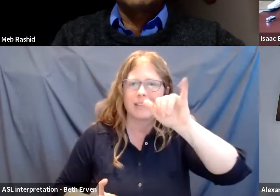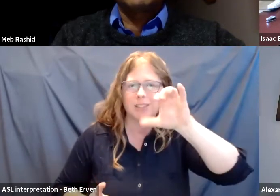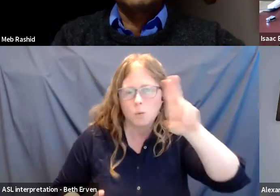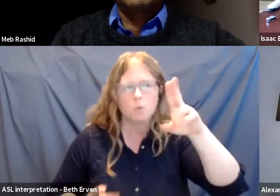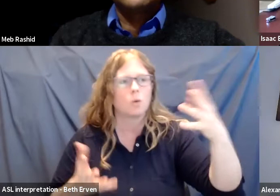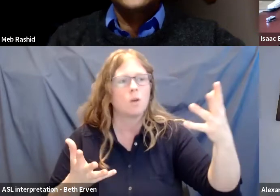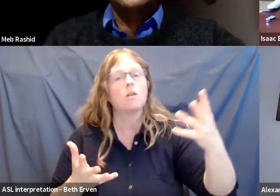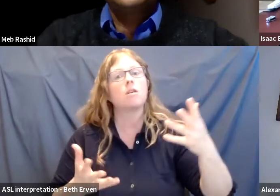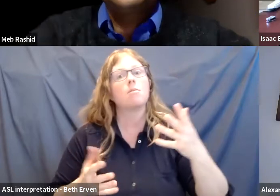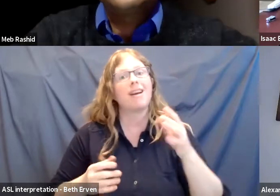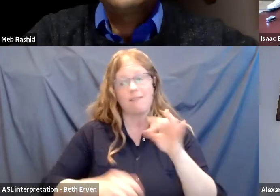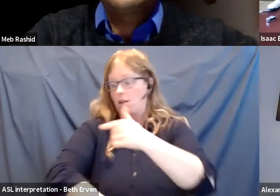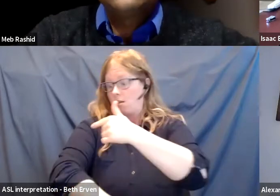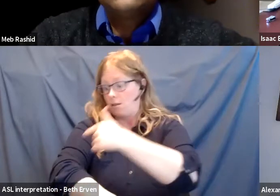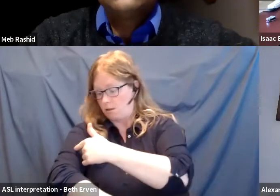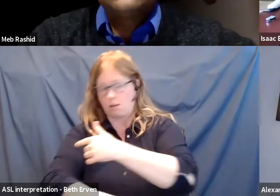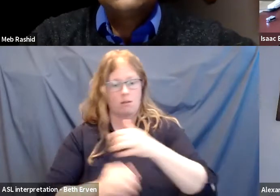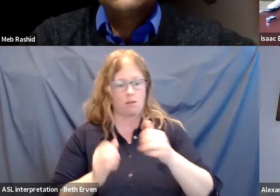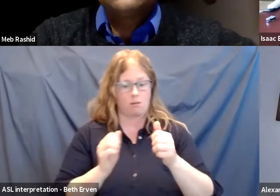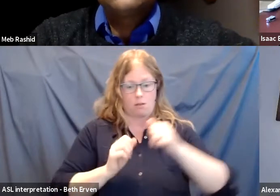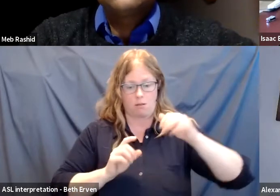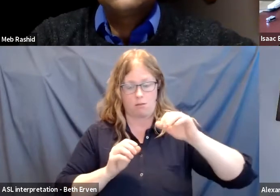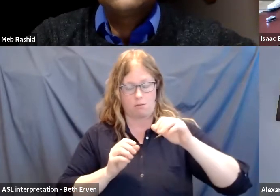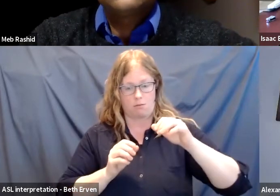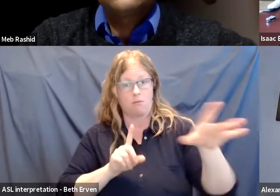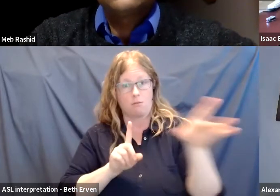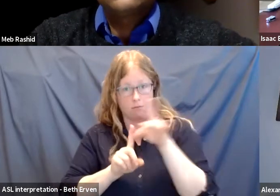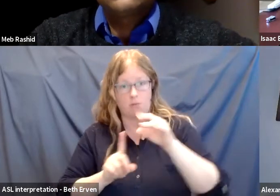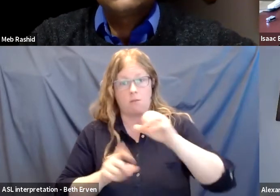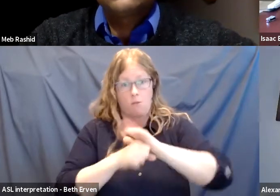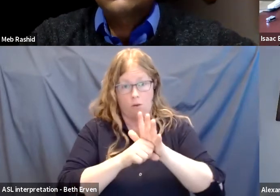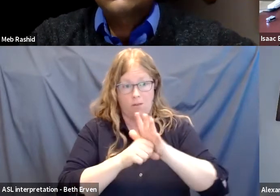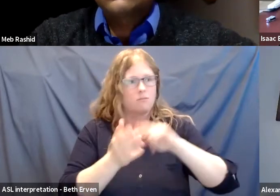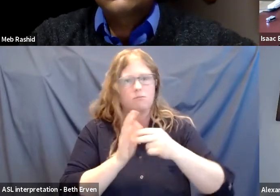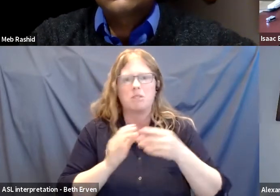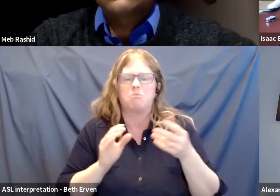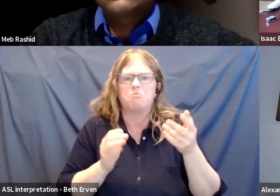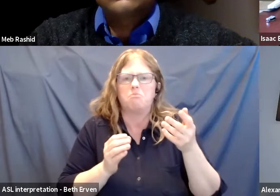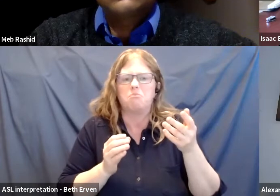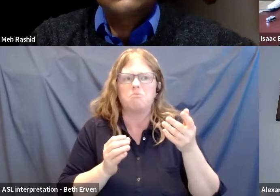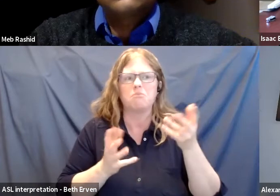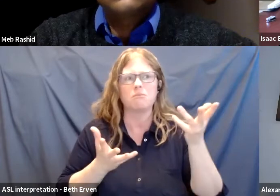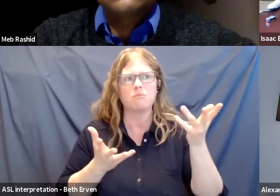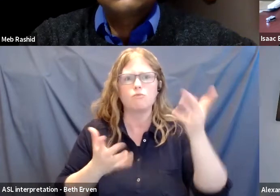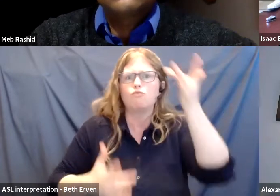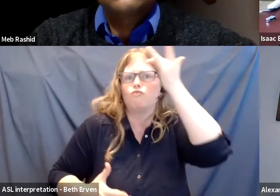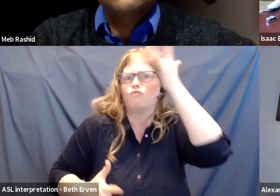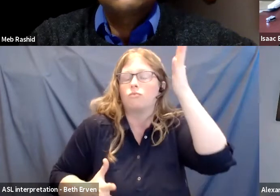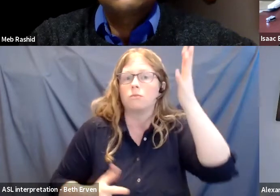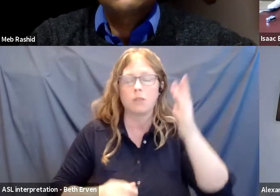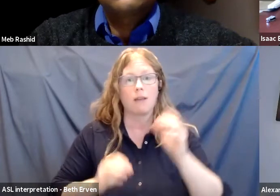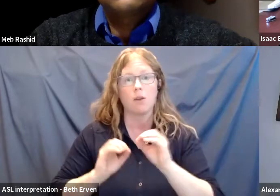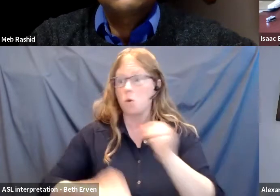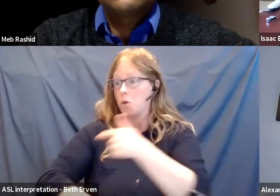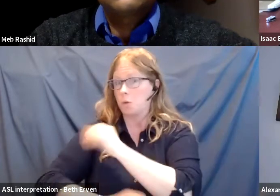to get the infection, they significantly reduce the likelihood that you're going to get really, really sick and die from this infection. Both pretty important metrics.